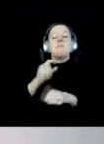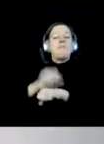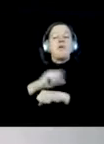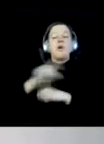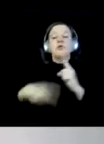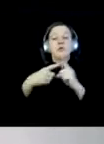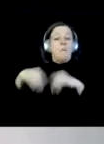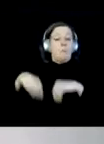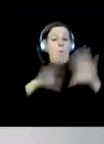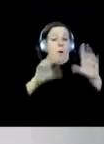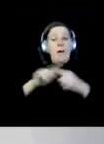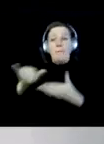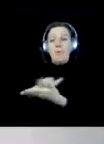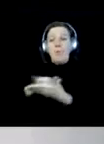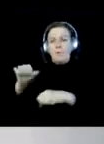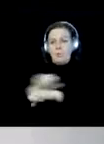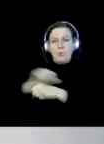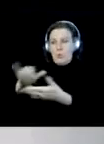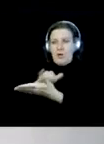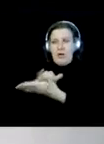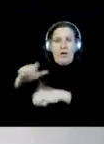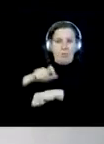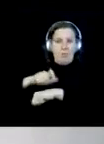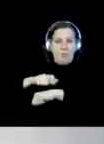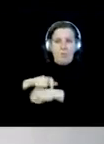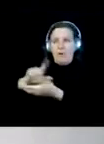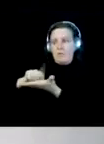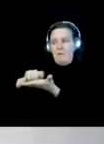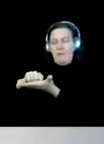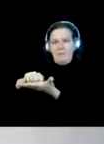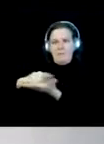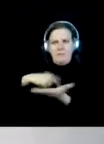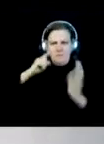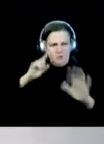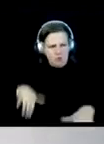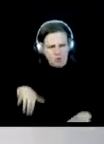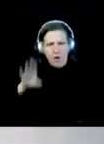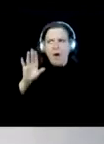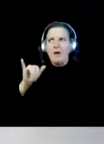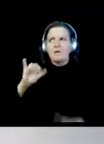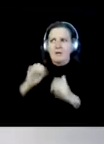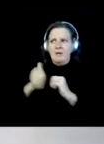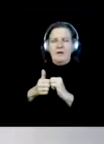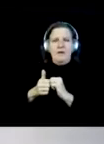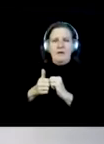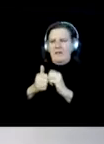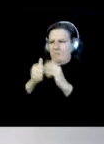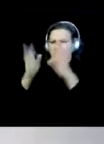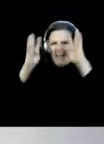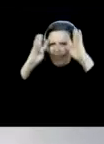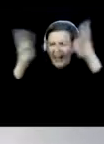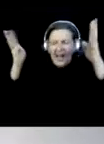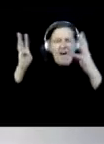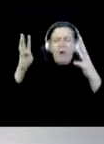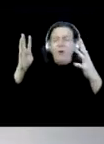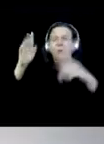was working at the New York Times, and I was like so shocked by how arbitrary the news is, and I